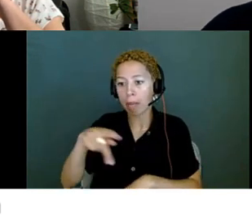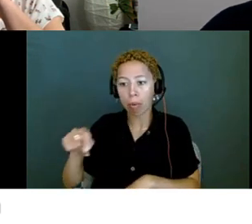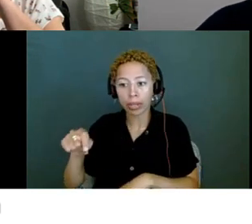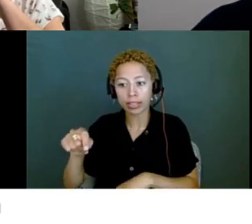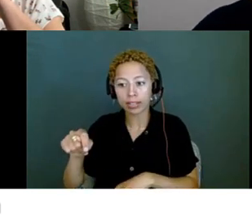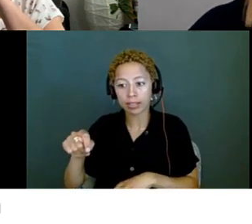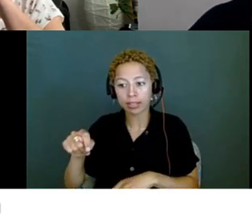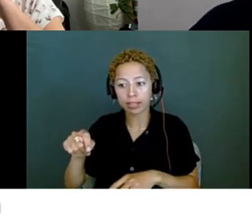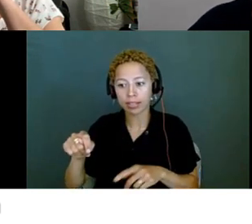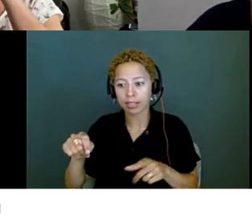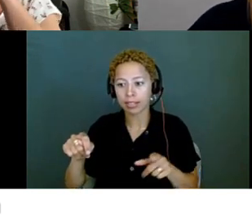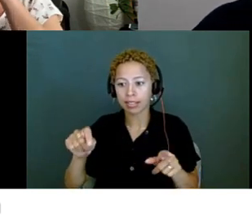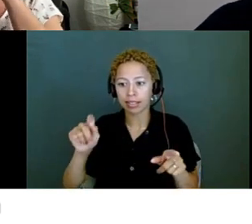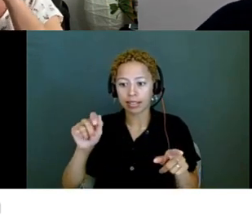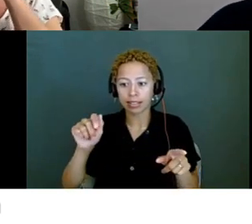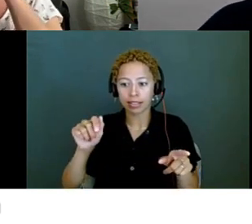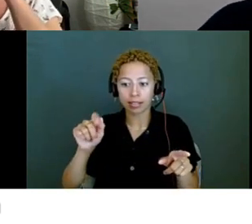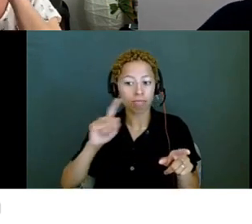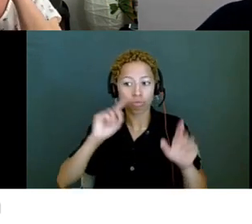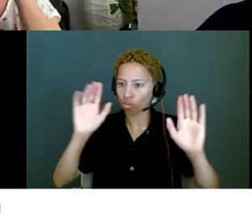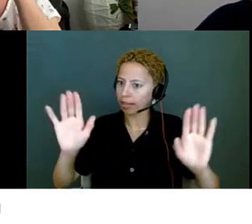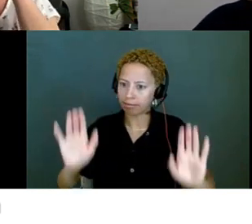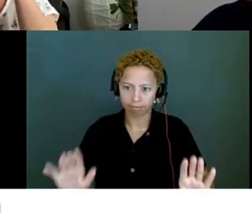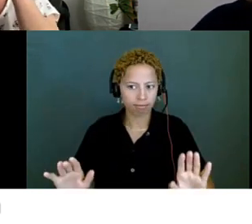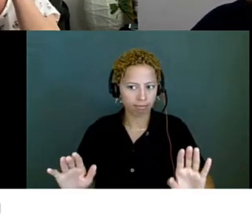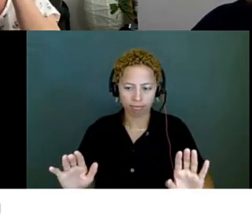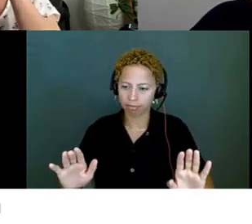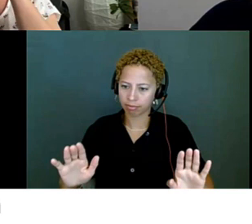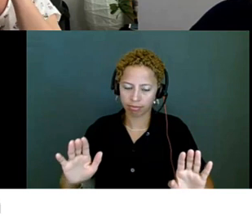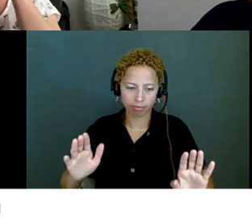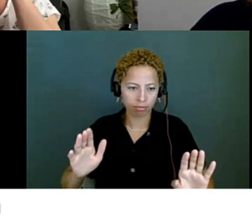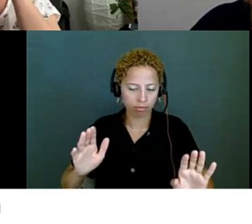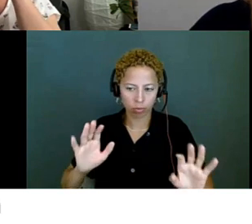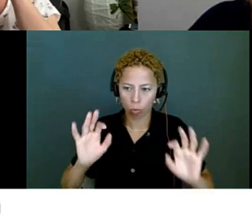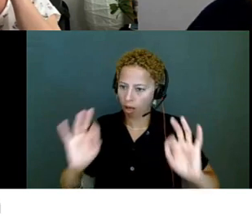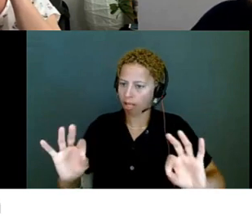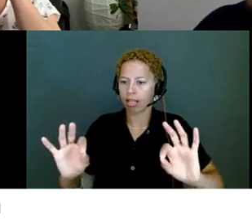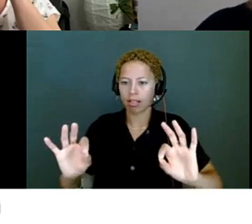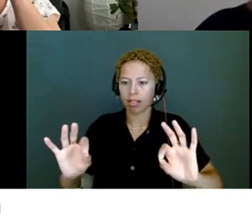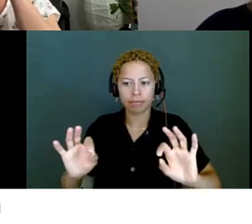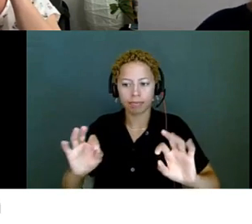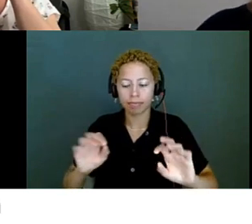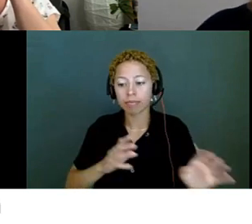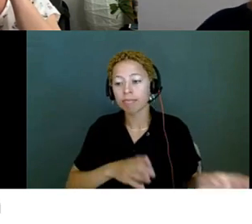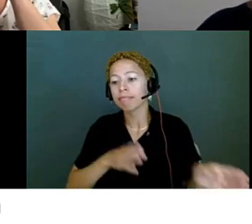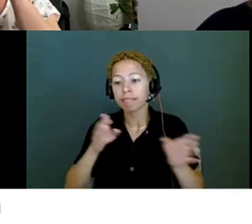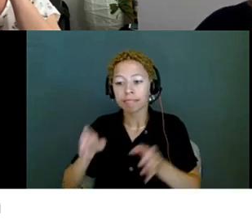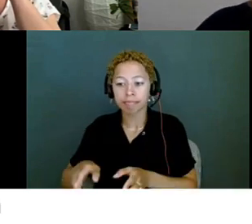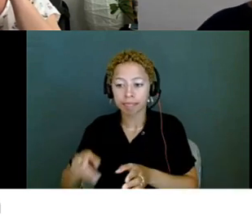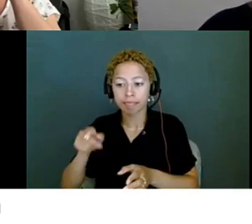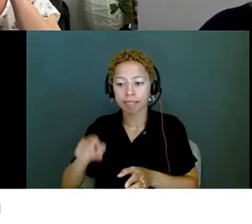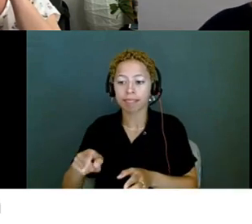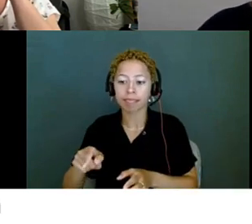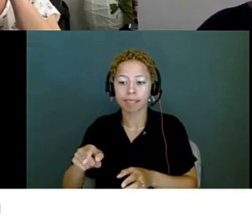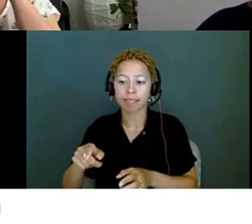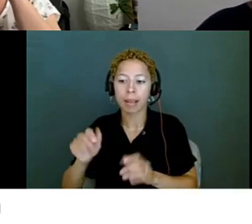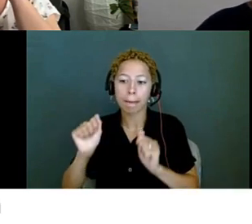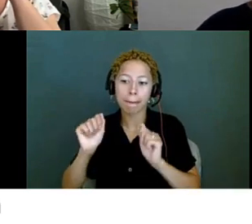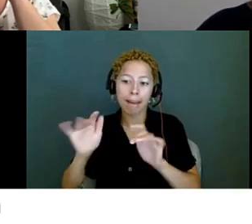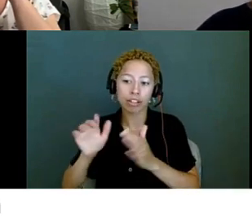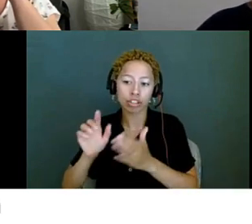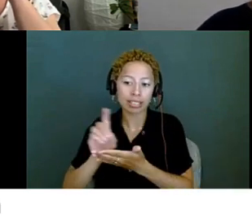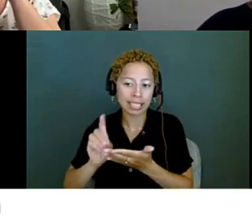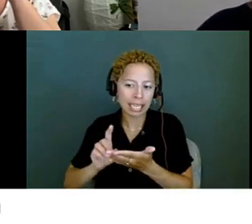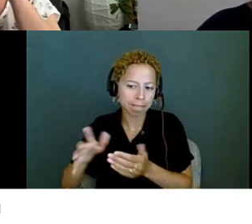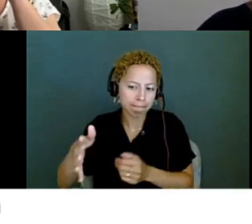that is great. It works really, really well. I haven't had much success with getting it to do magic design